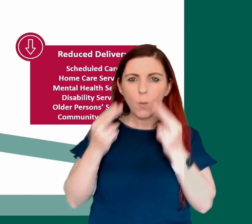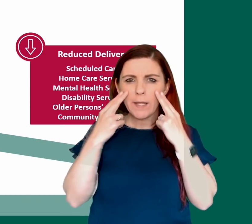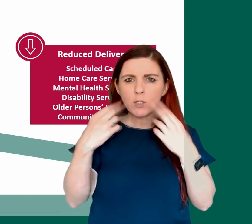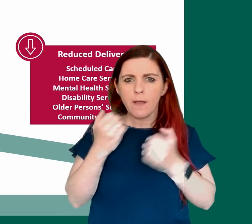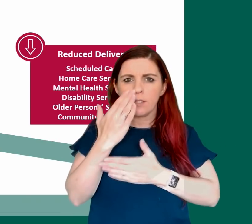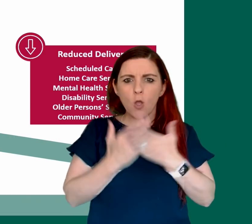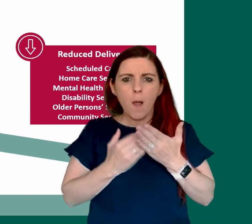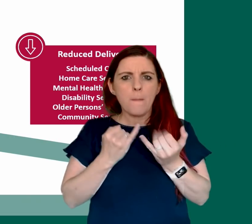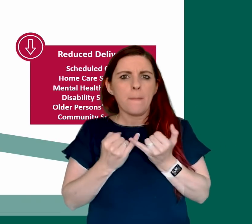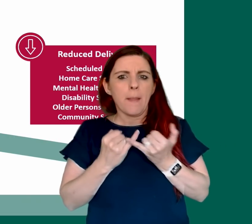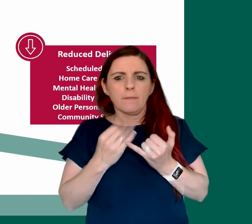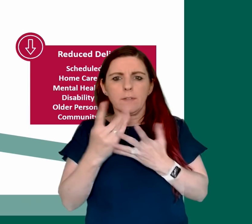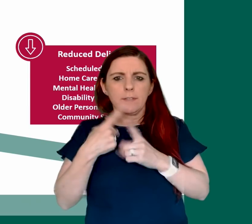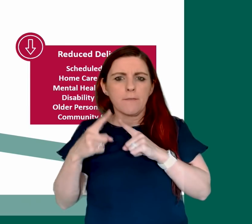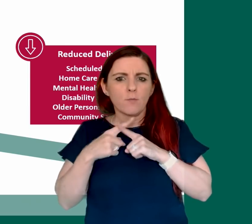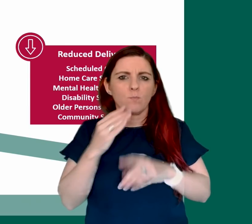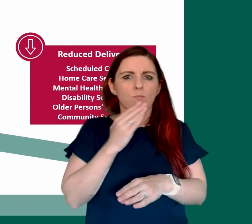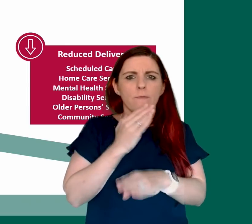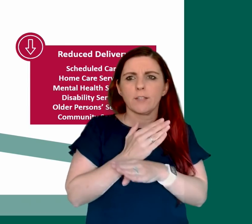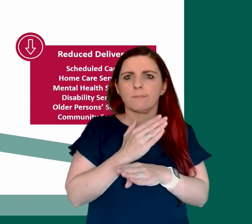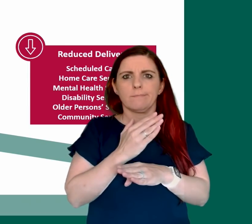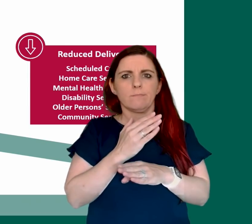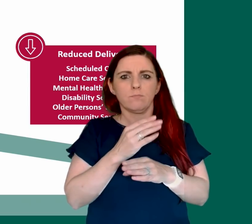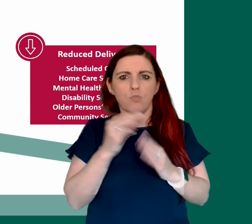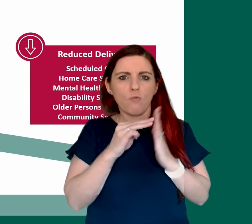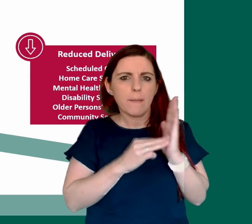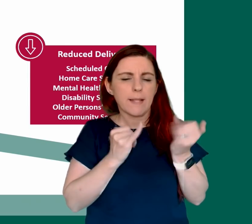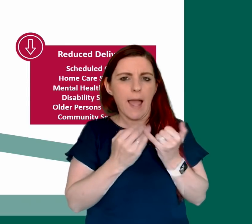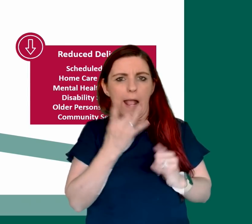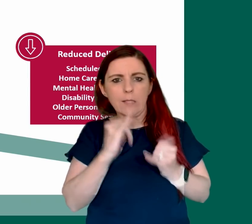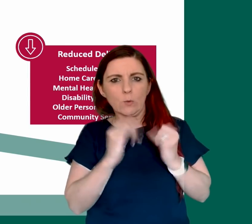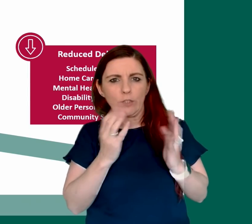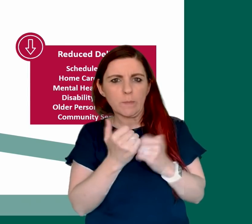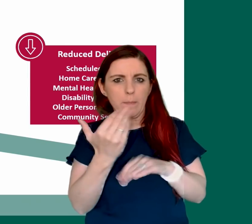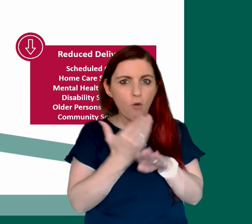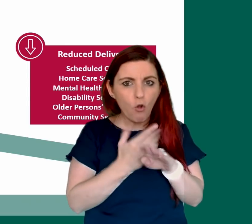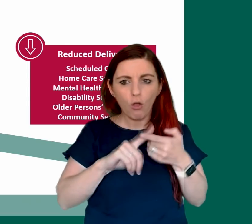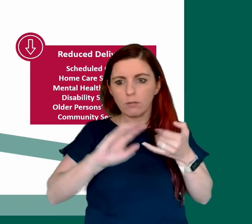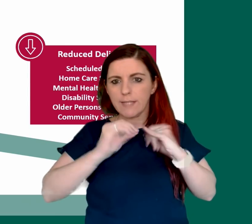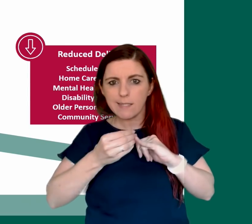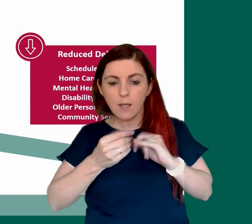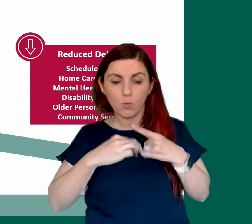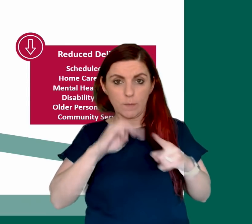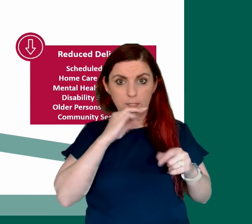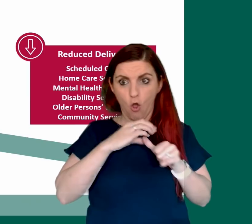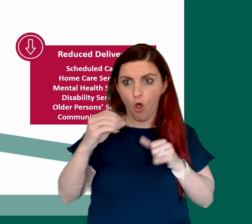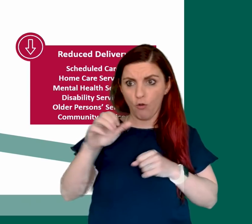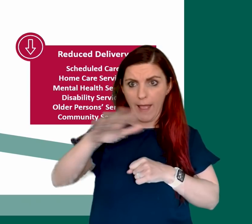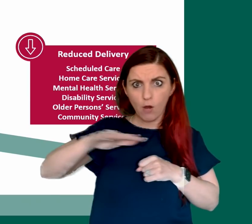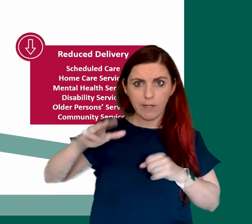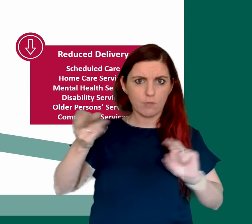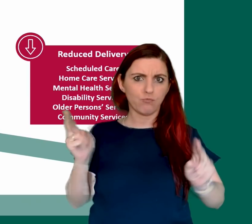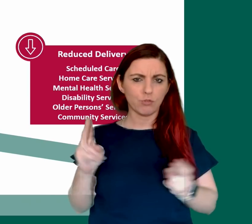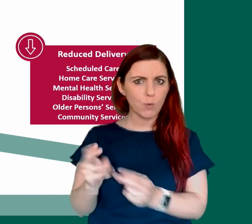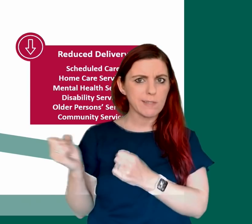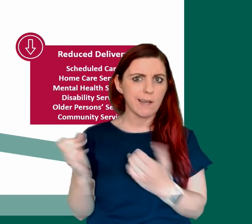flu vaccination programme, testing and tracing. And what that means on the right-hand side there is that there's a reduced service delivery in other areas. So it impacts